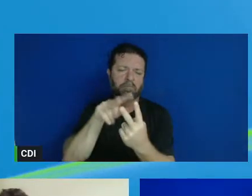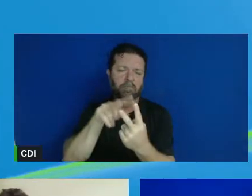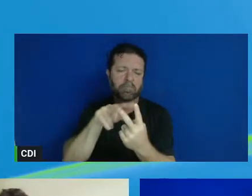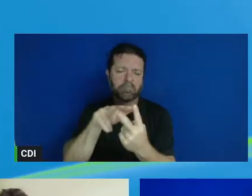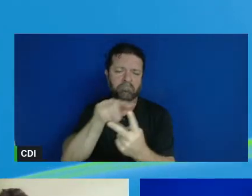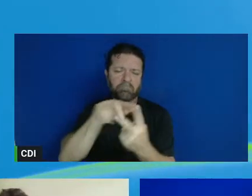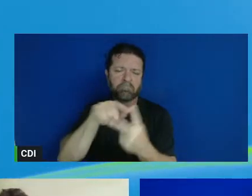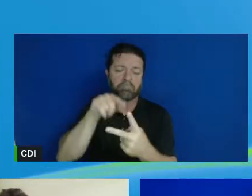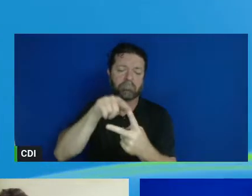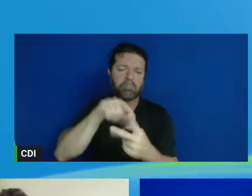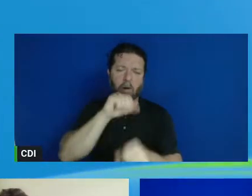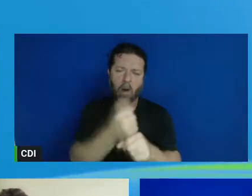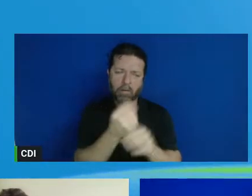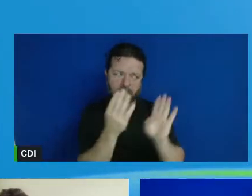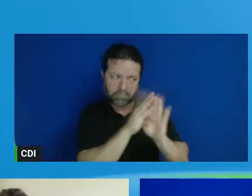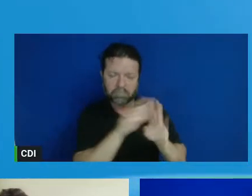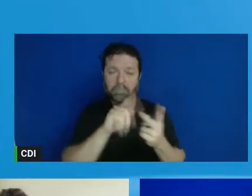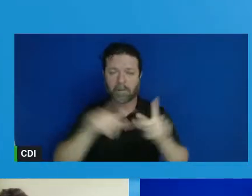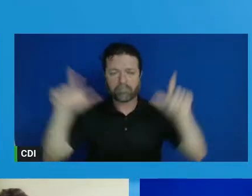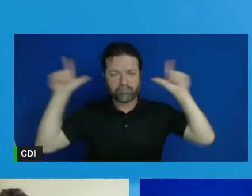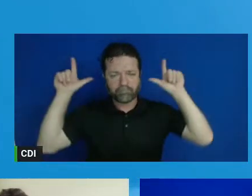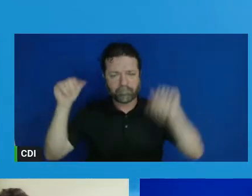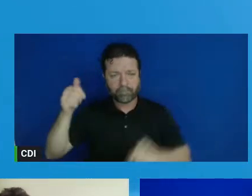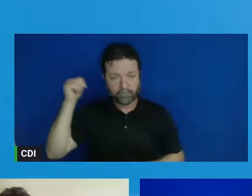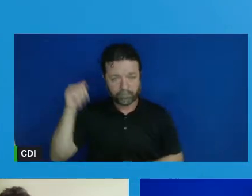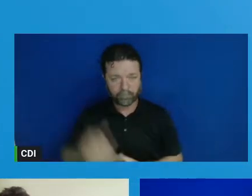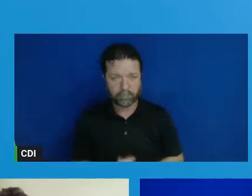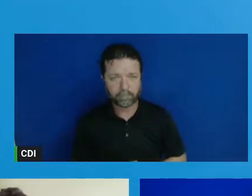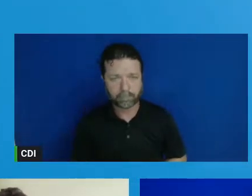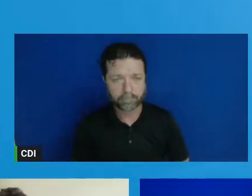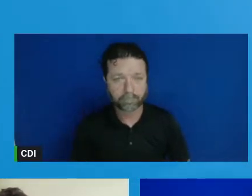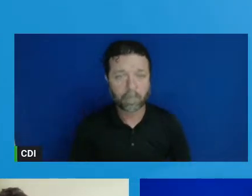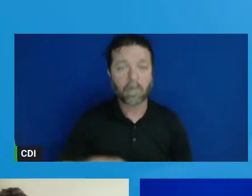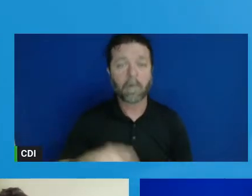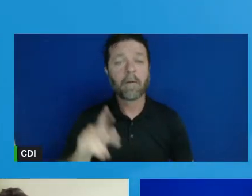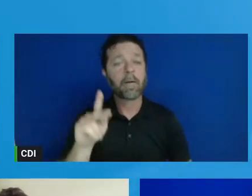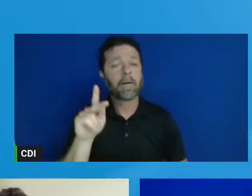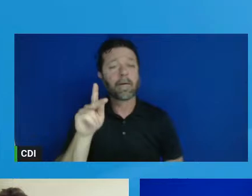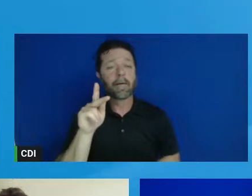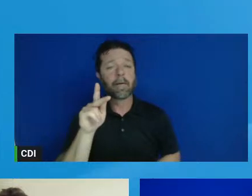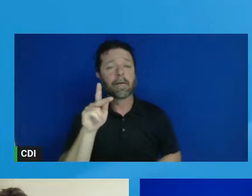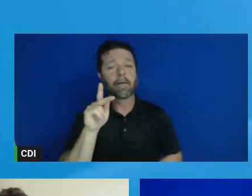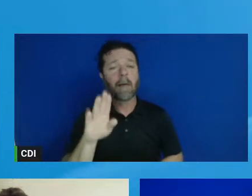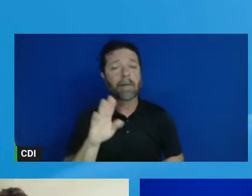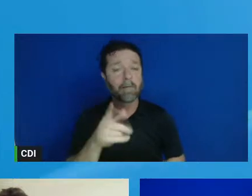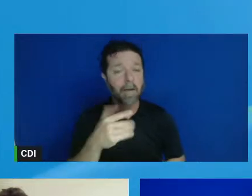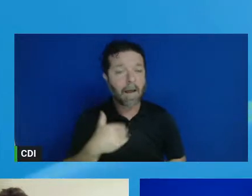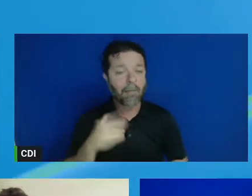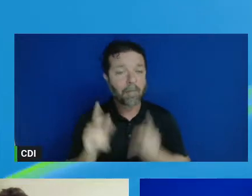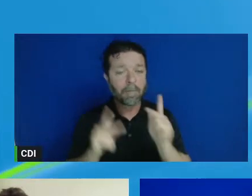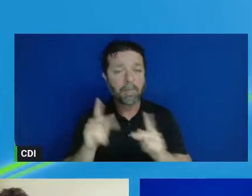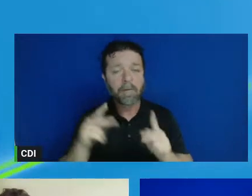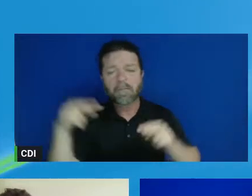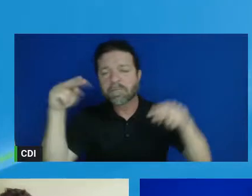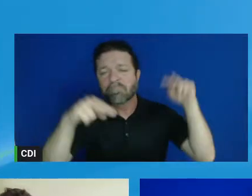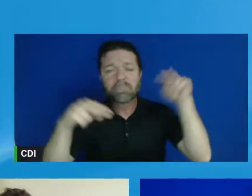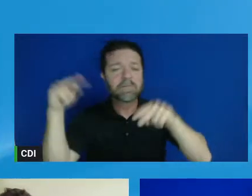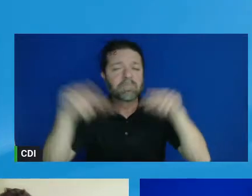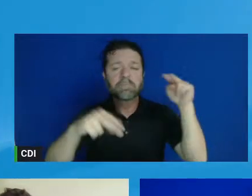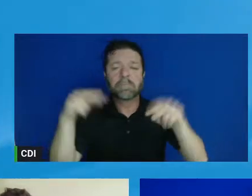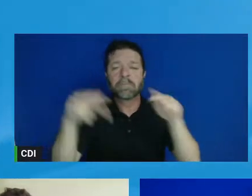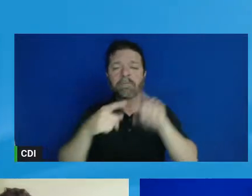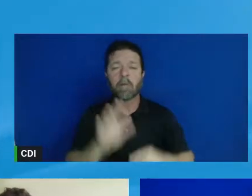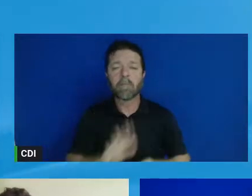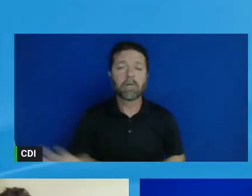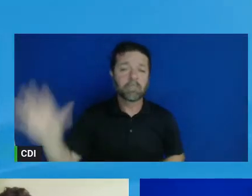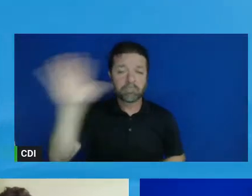and I mean, we have candidates in, well, obviously, as you see on this call, there's people checking in from all across the country, and we hire from all across